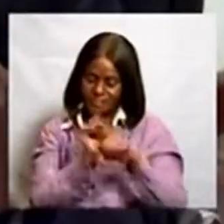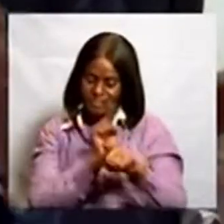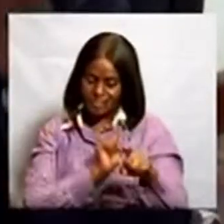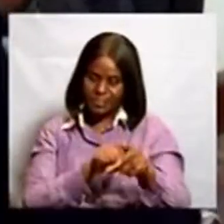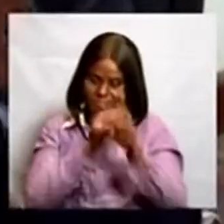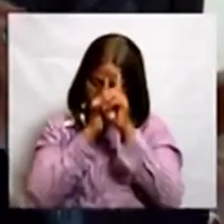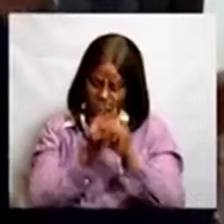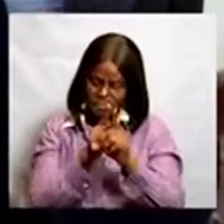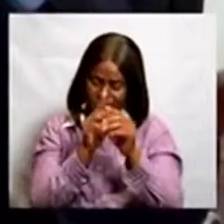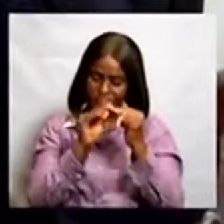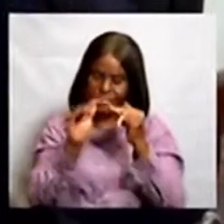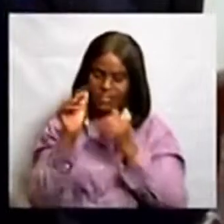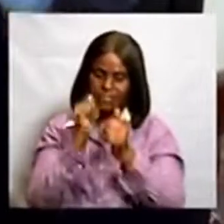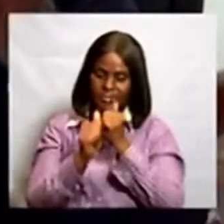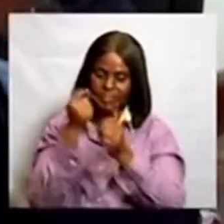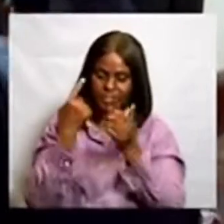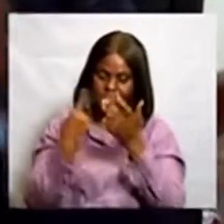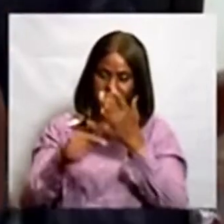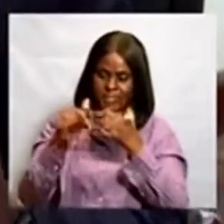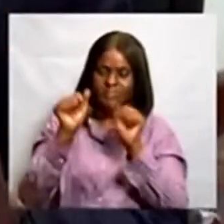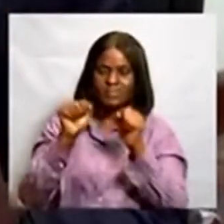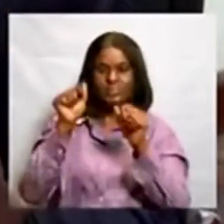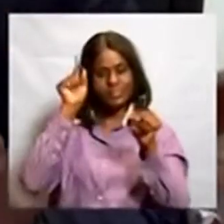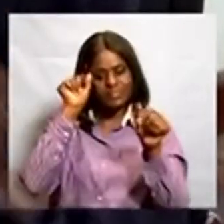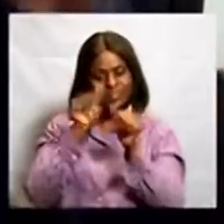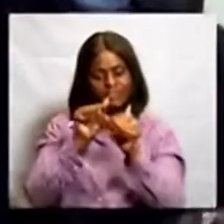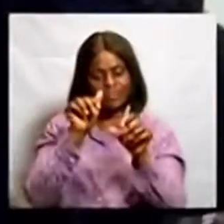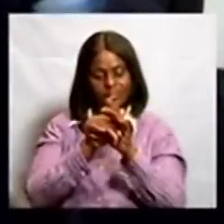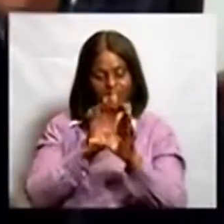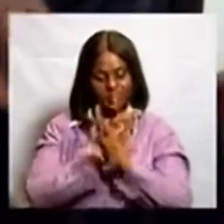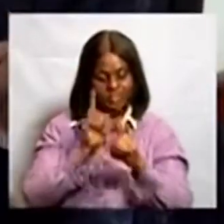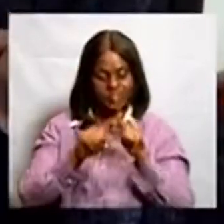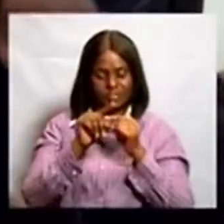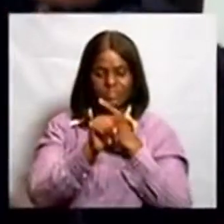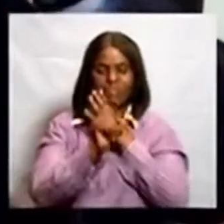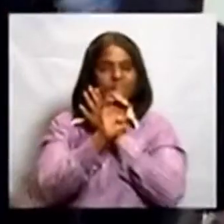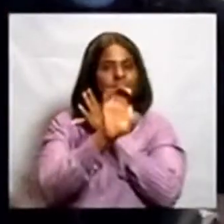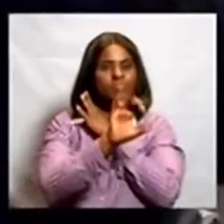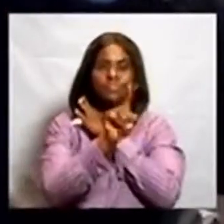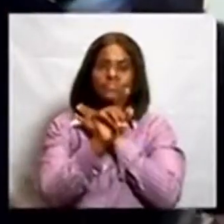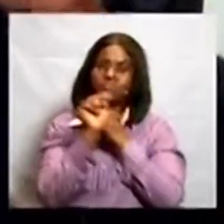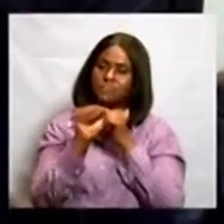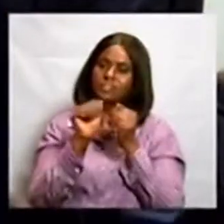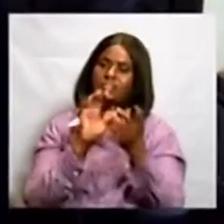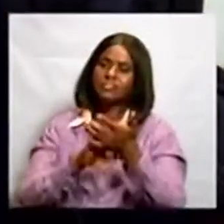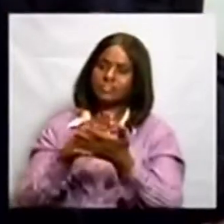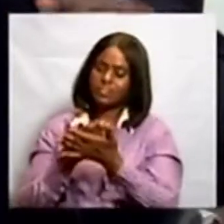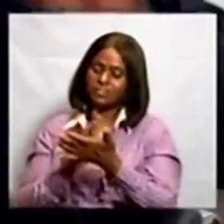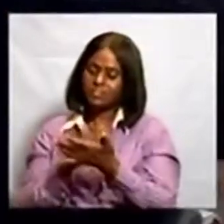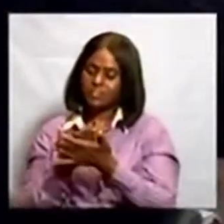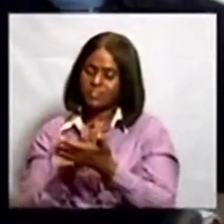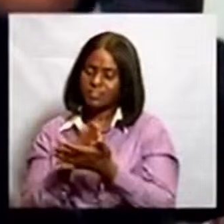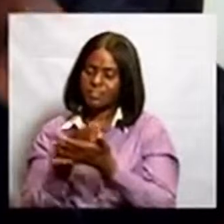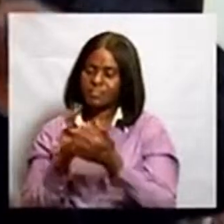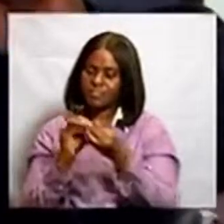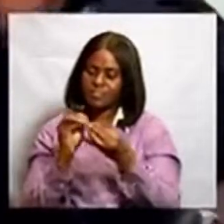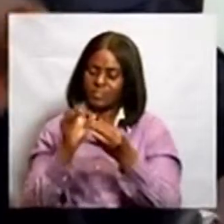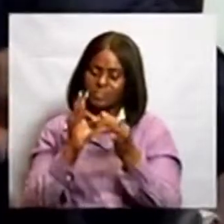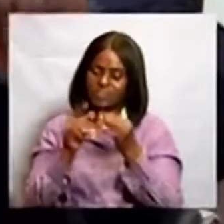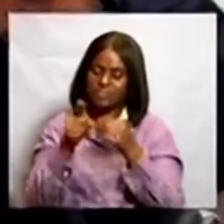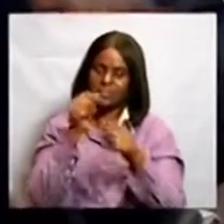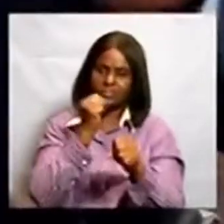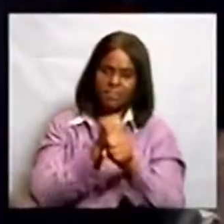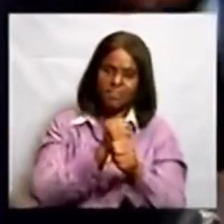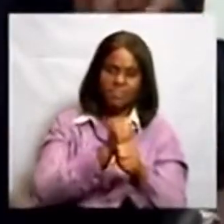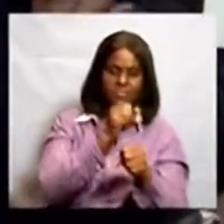determine the level at which it can be recognized in Zambia. But ECZ will go to interpret. If the grade is